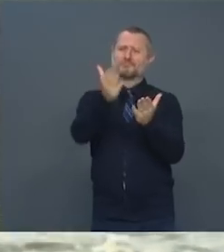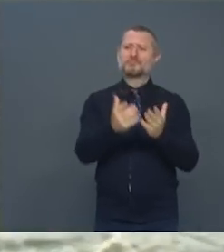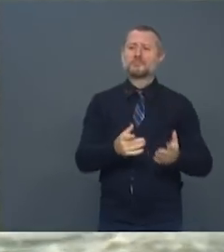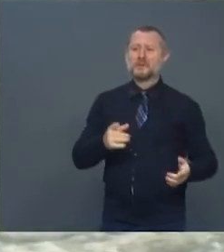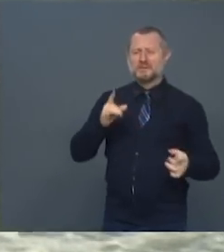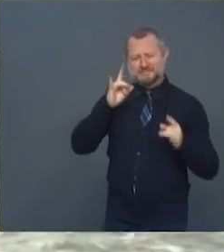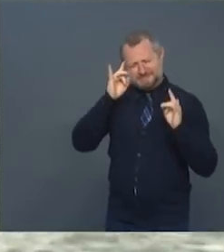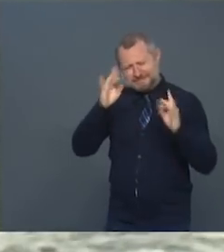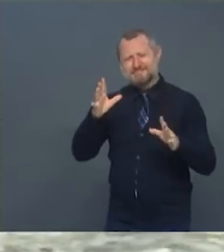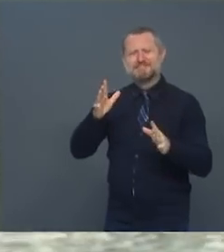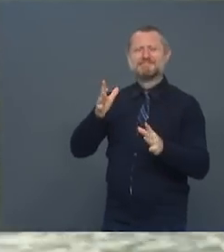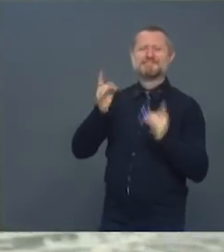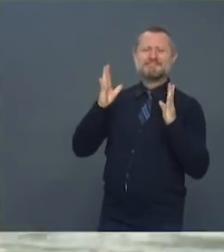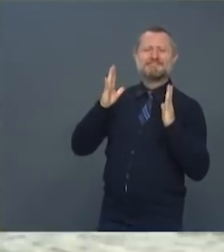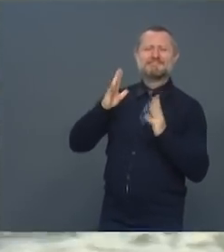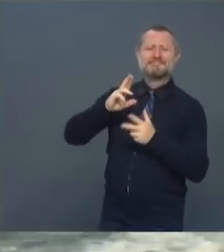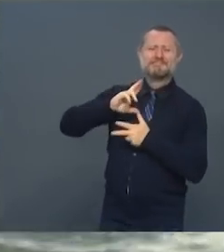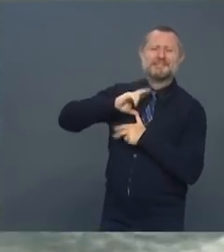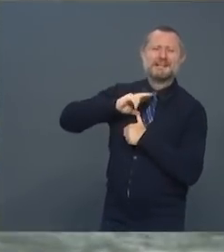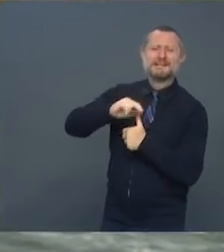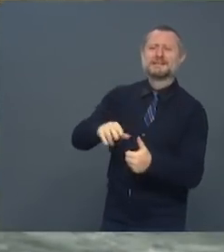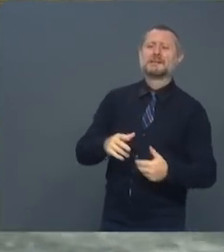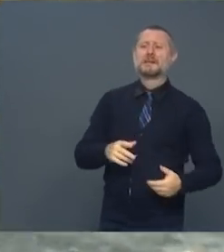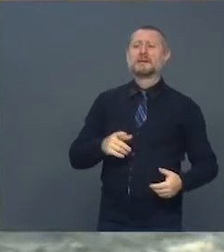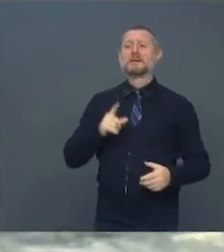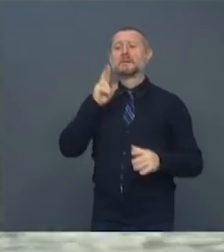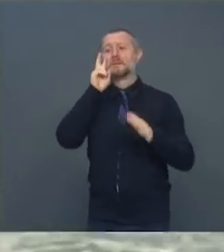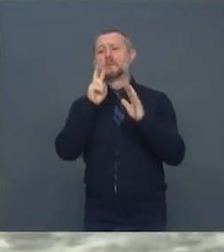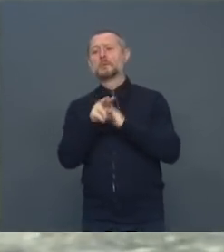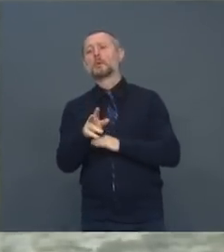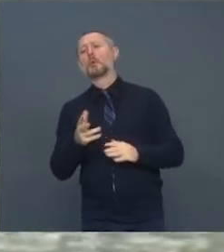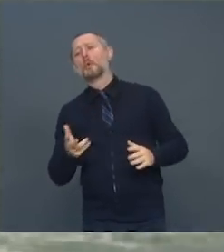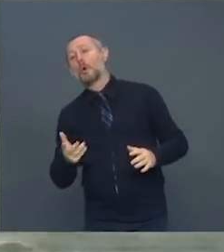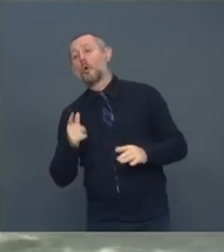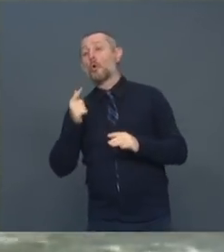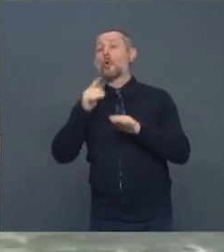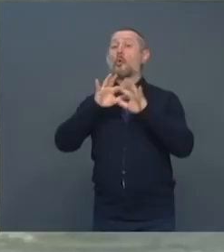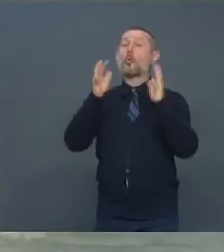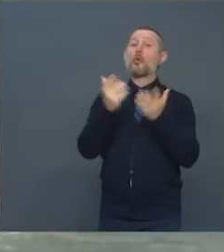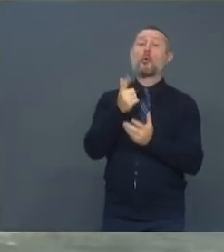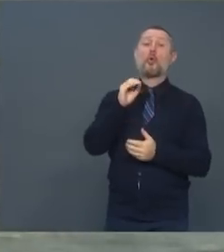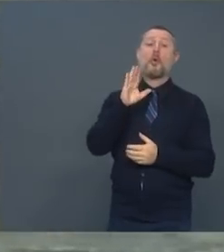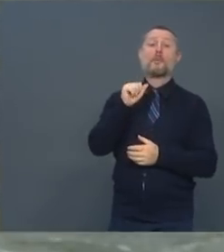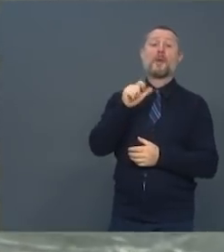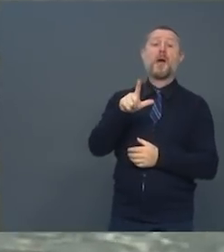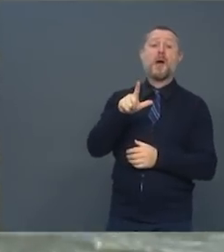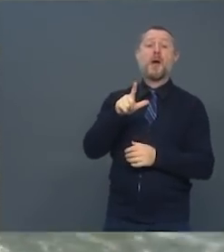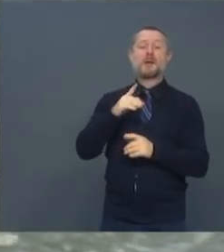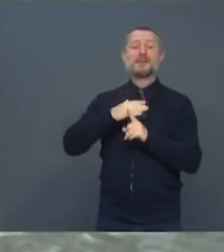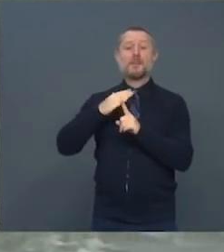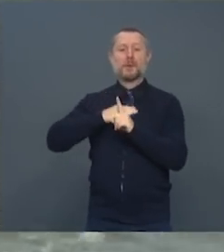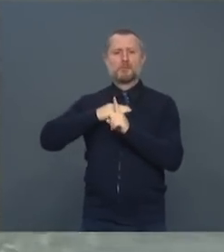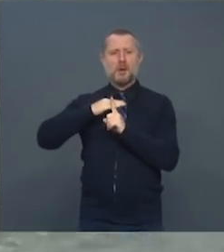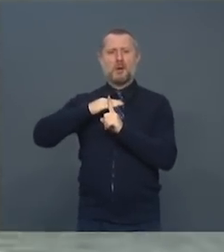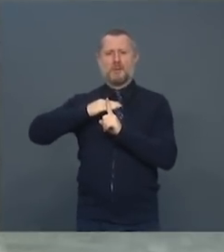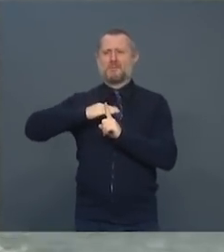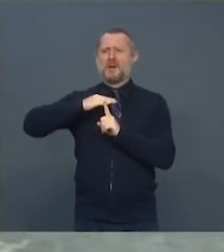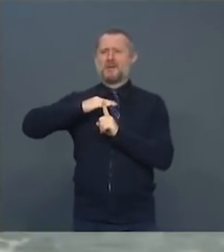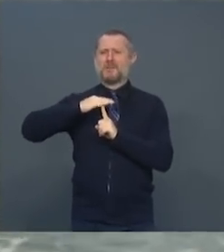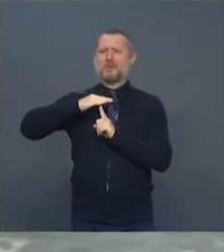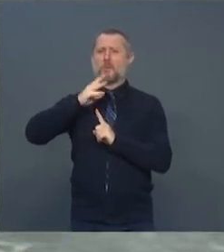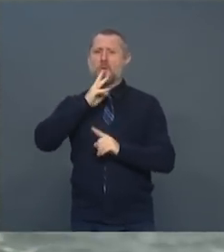many times do you need to hear the projections that the global temperature is rising and sea levels are rising? How